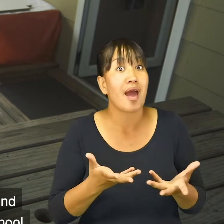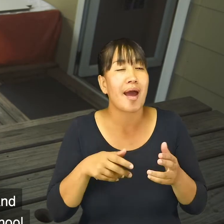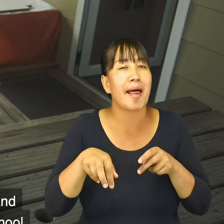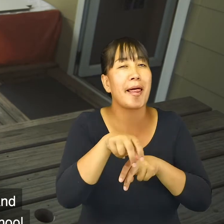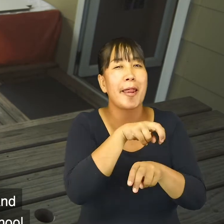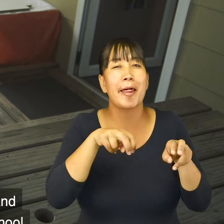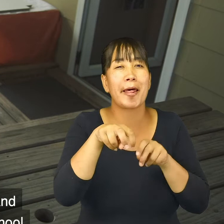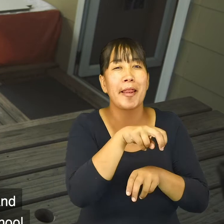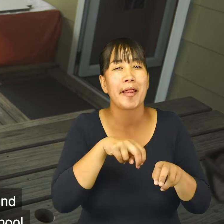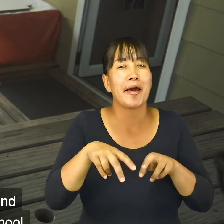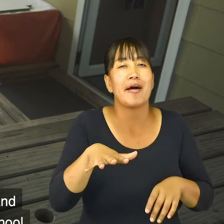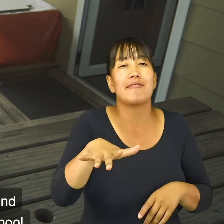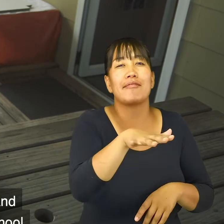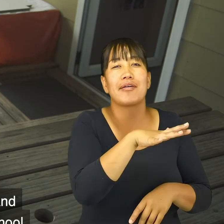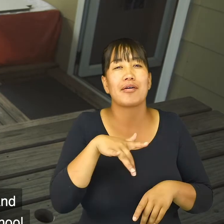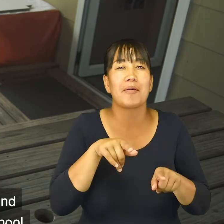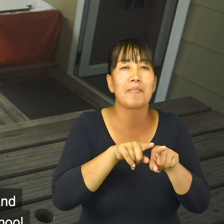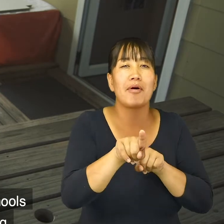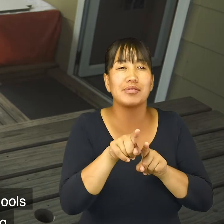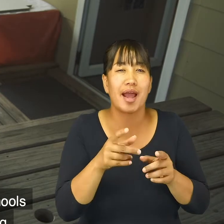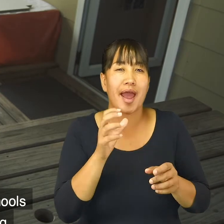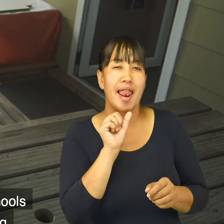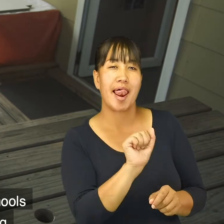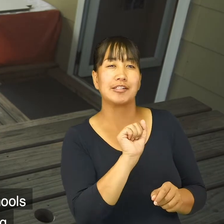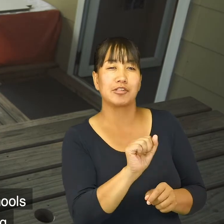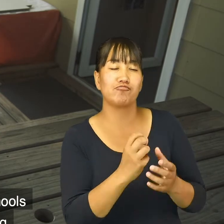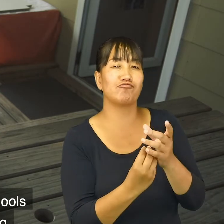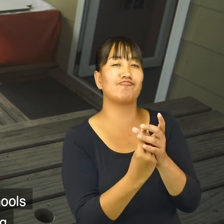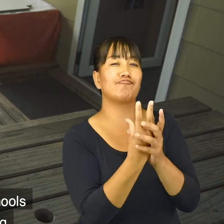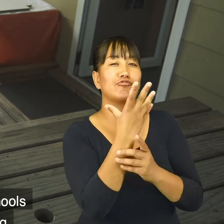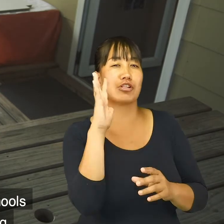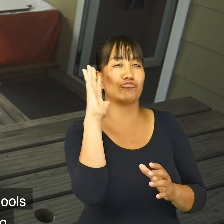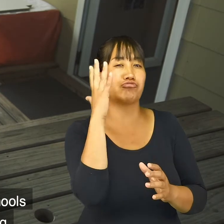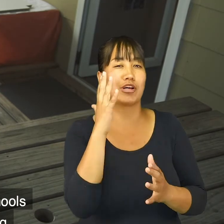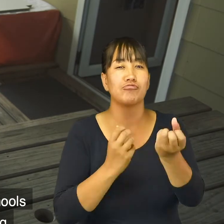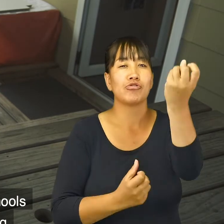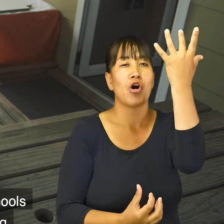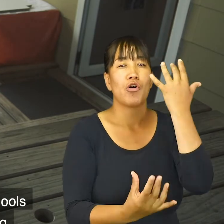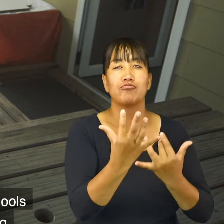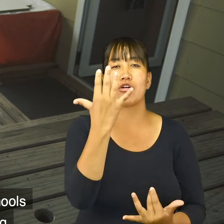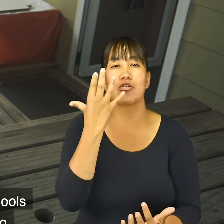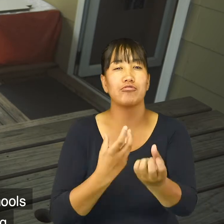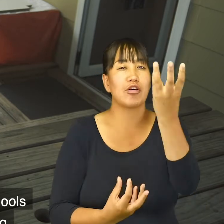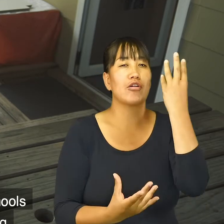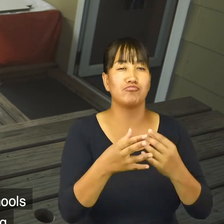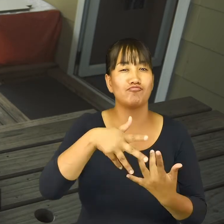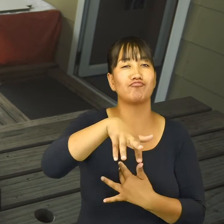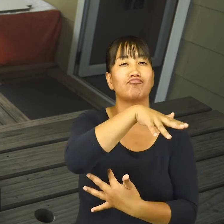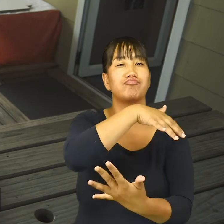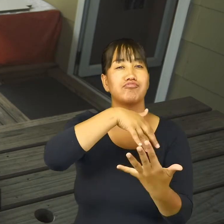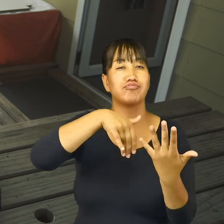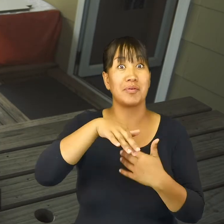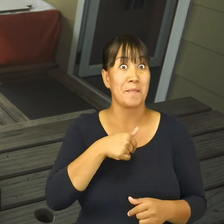at school and you're playing on the school grounds, most of the schools have native trees growing around